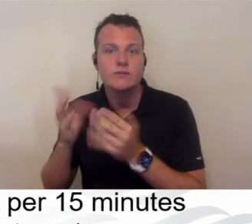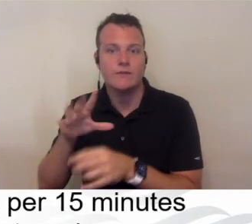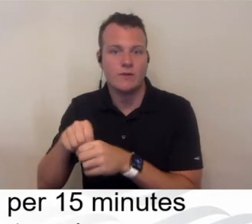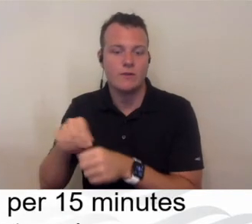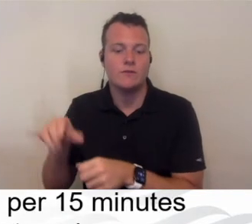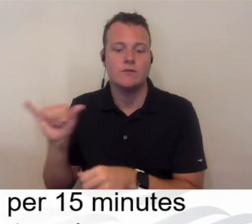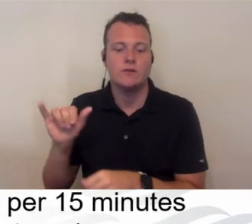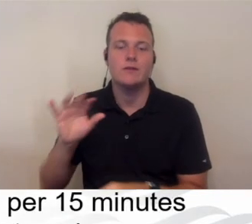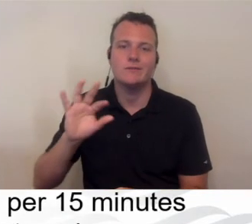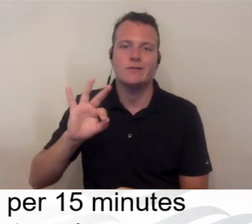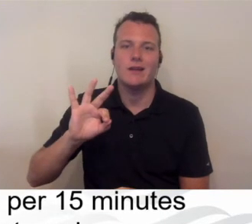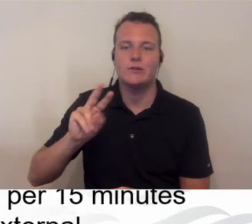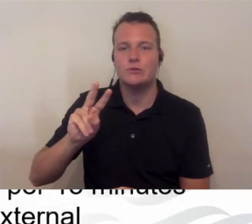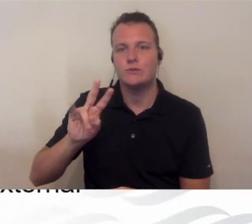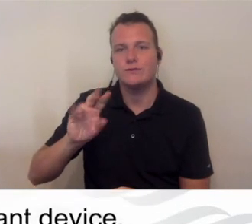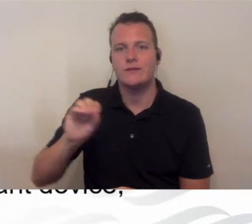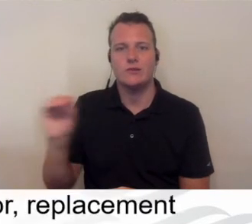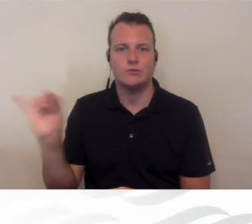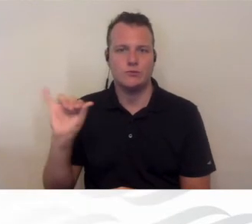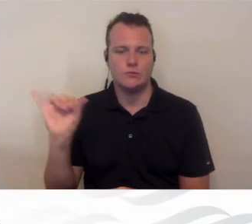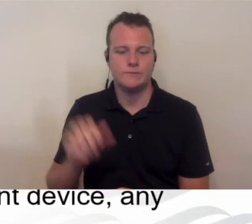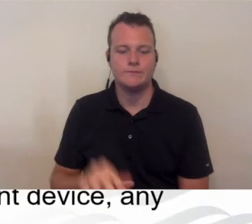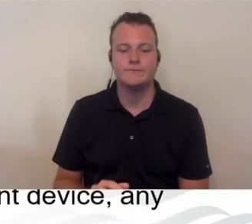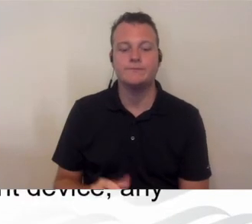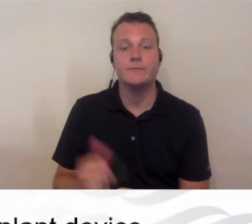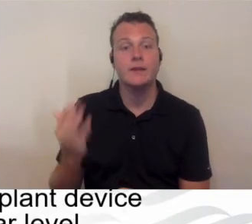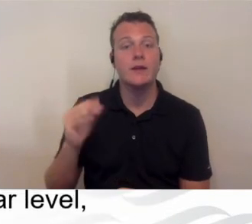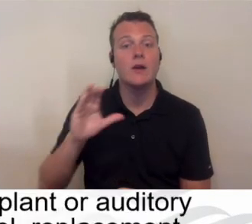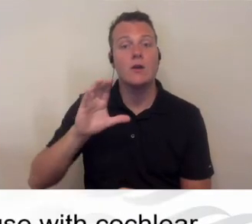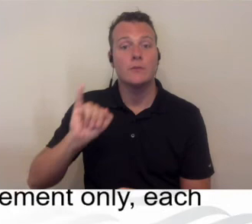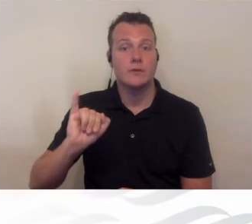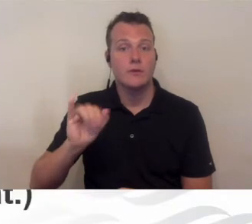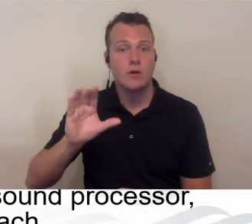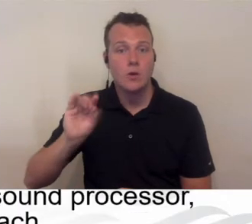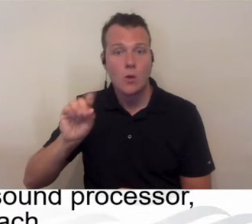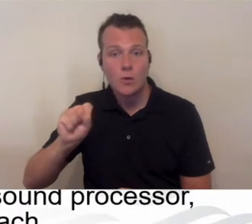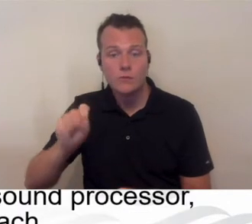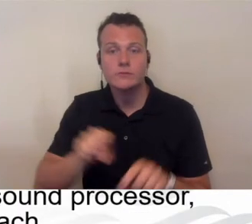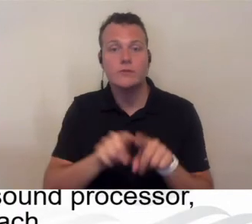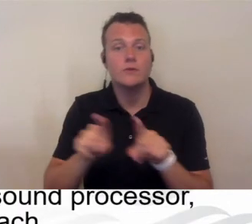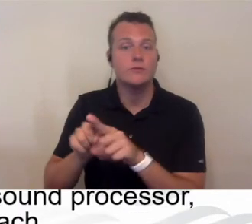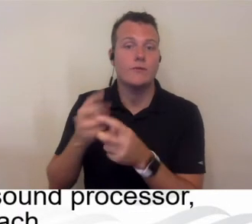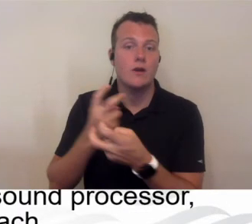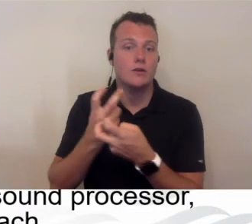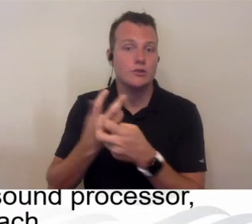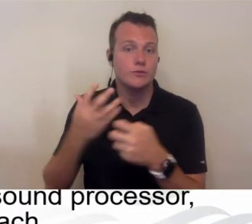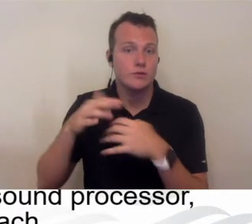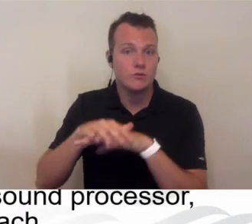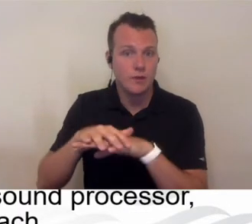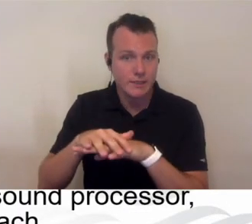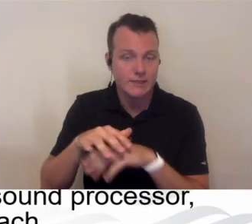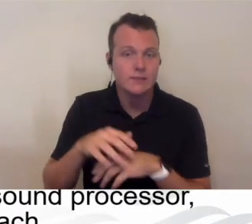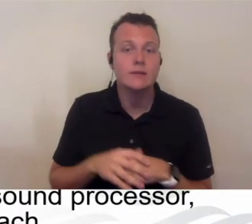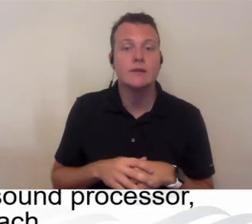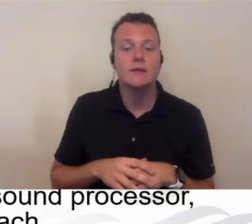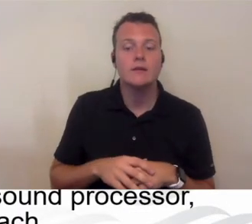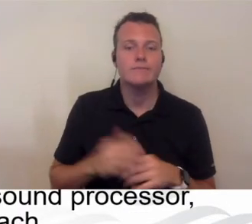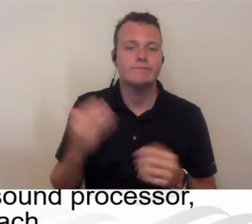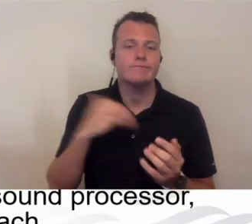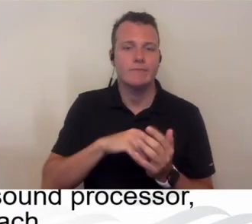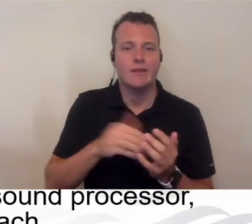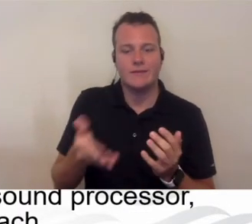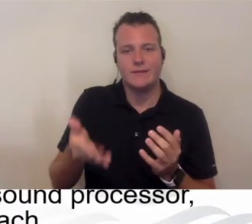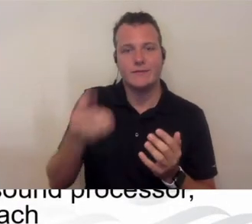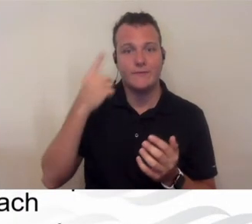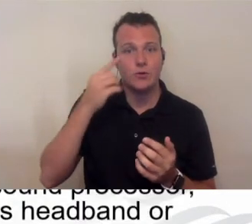as 92700. And these are the cochlear implant codes as well as the osteo integrated codes. Again, they're here